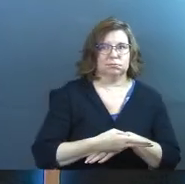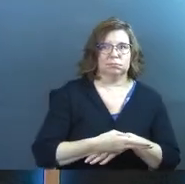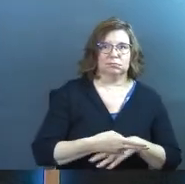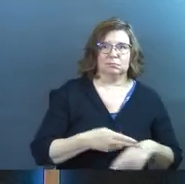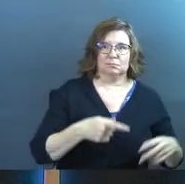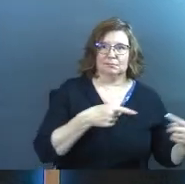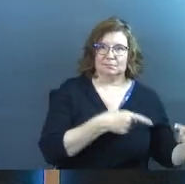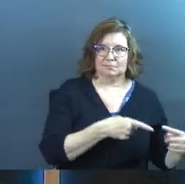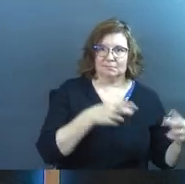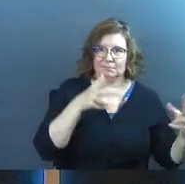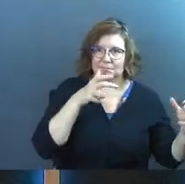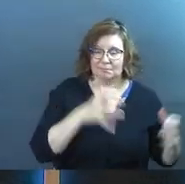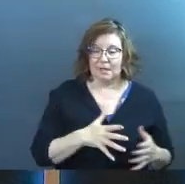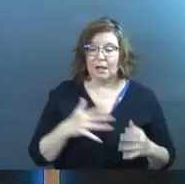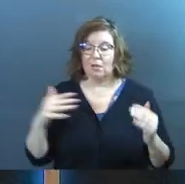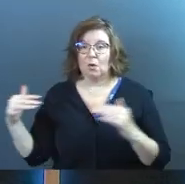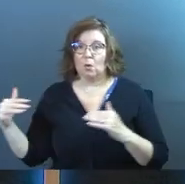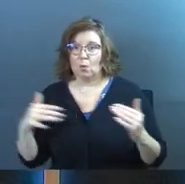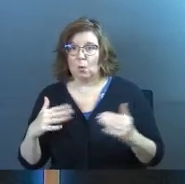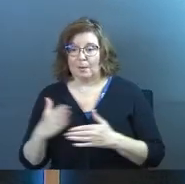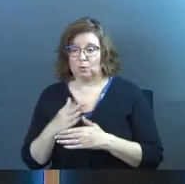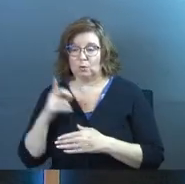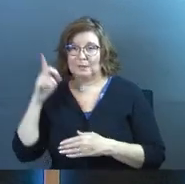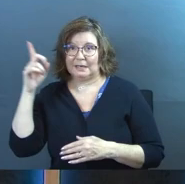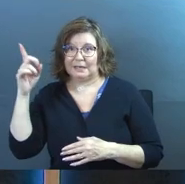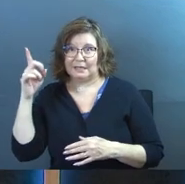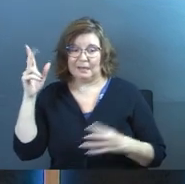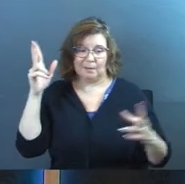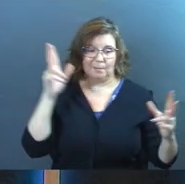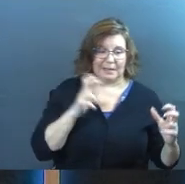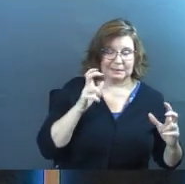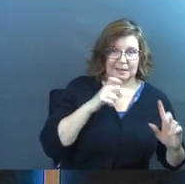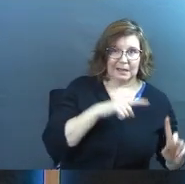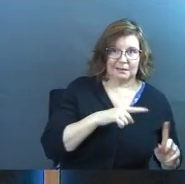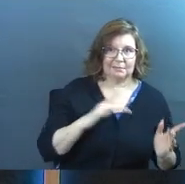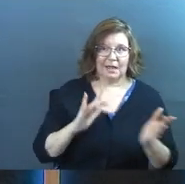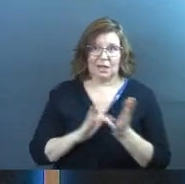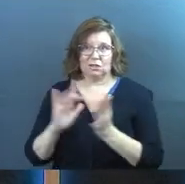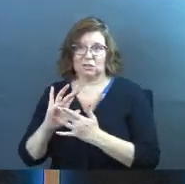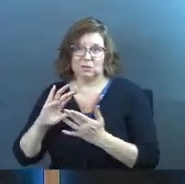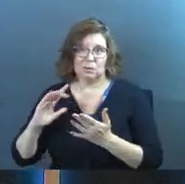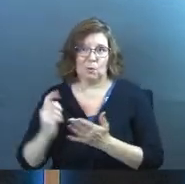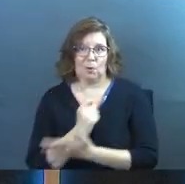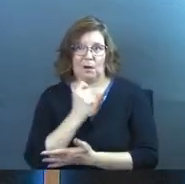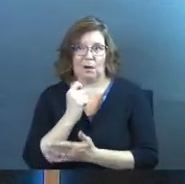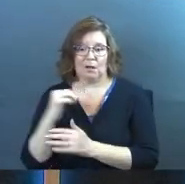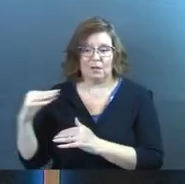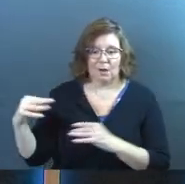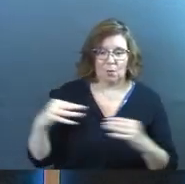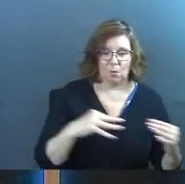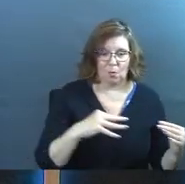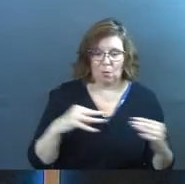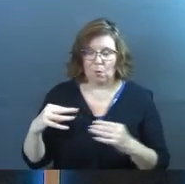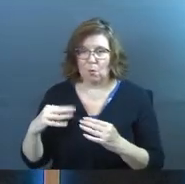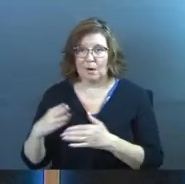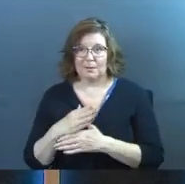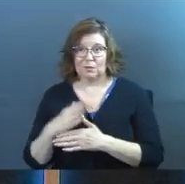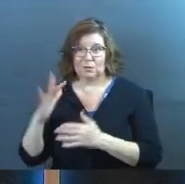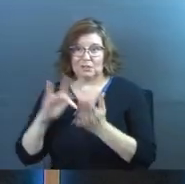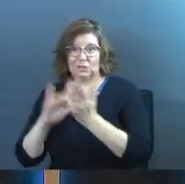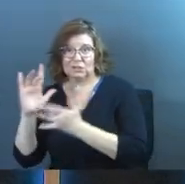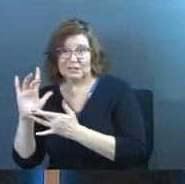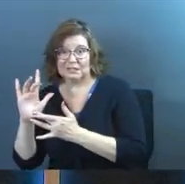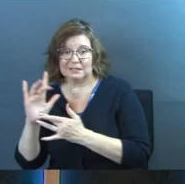won. And there was a war between him and Satan and Jesus won. There was a war between Jesus and sin and